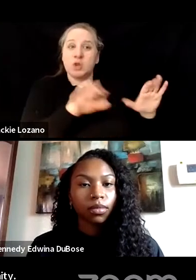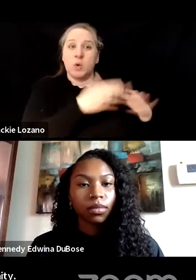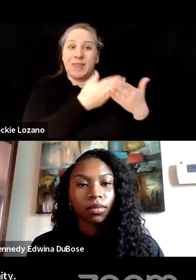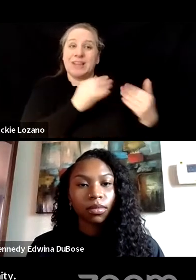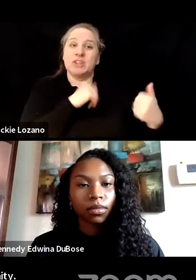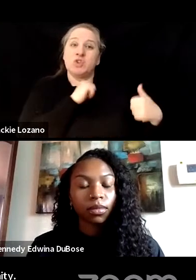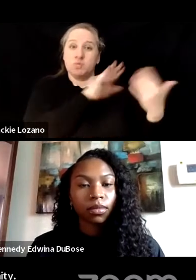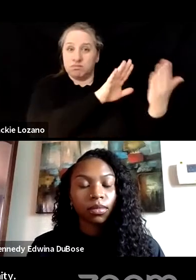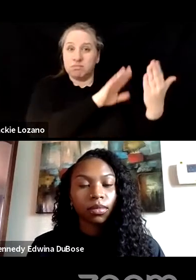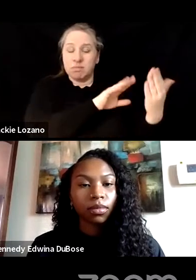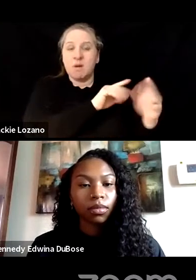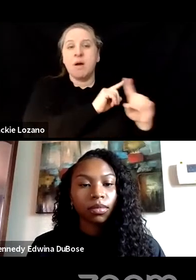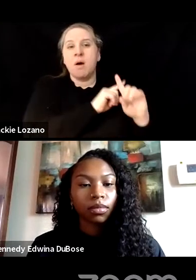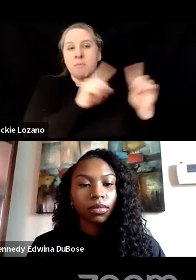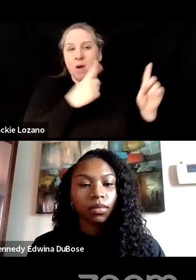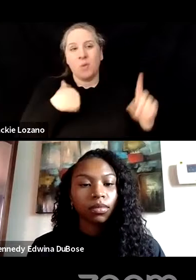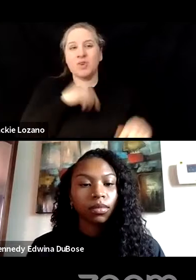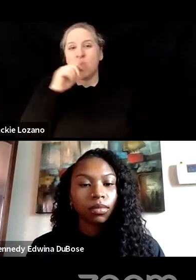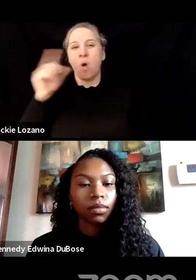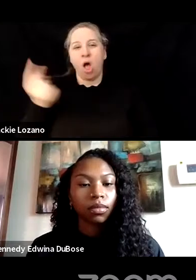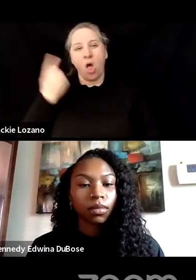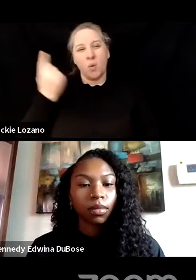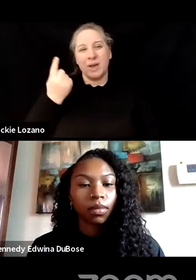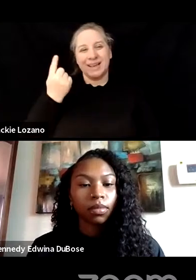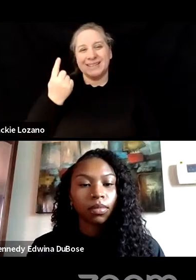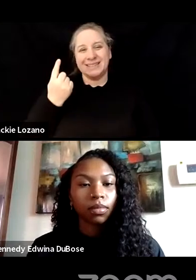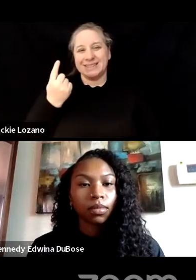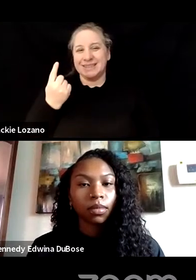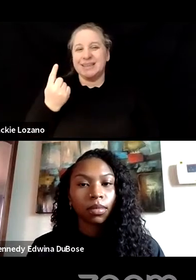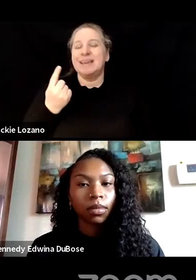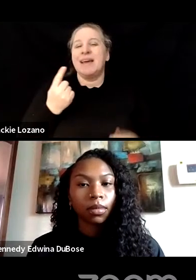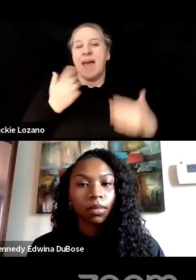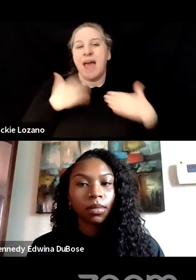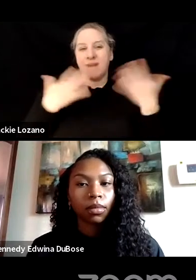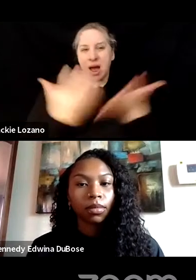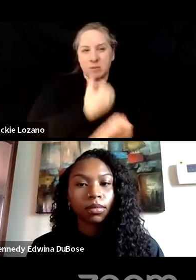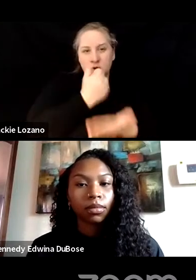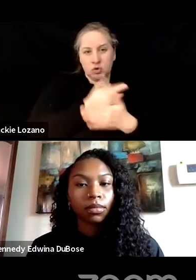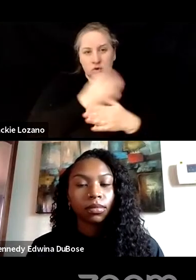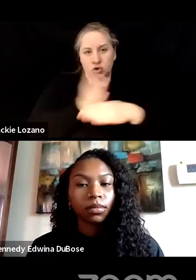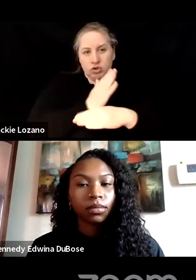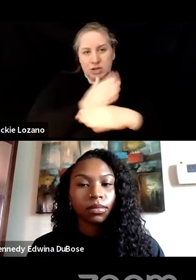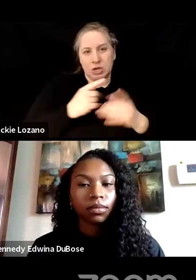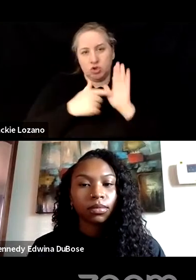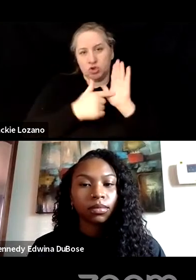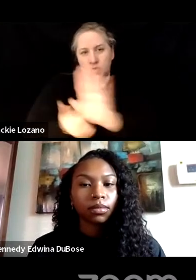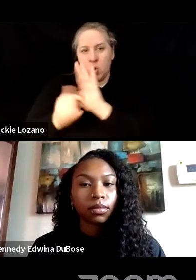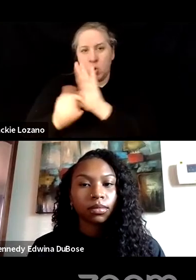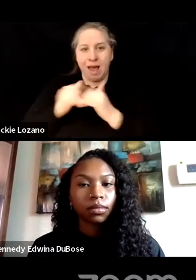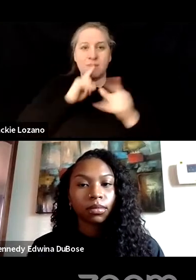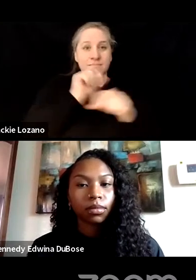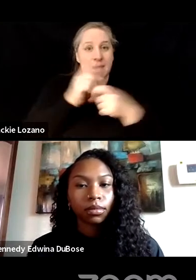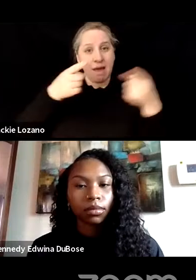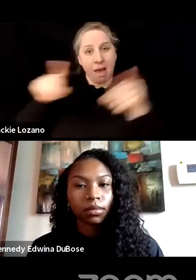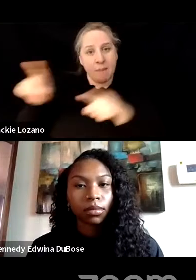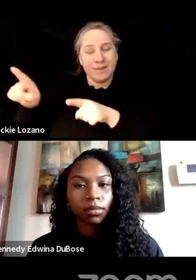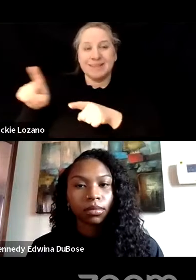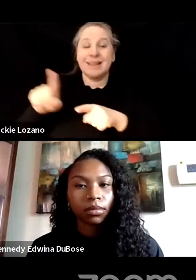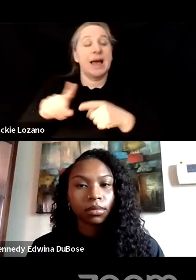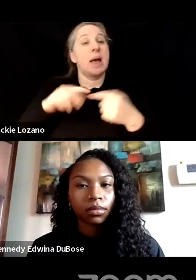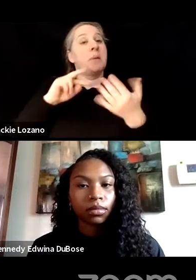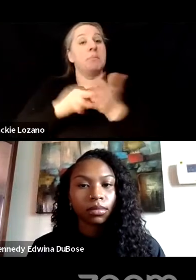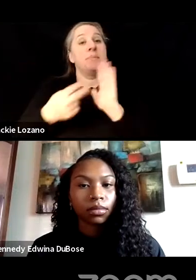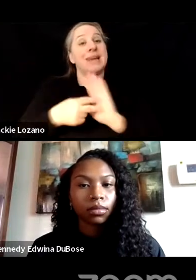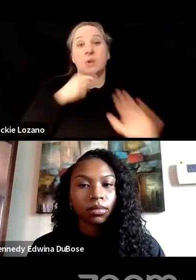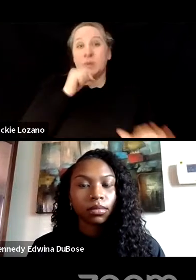these things, but we don't always get the opportunity to then share and show how that's happening. So this does not absolve us of the need